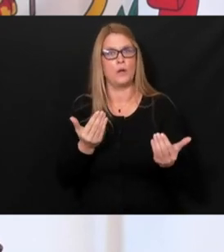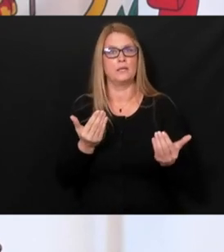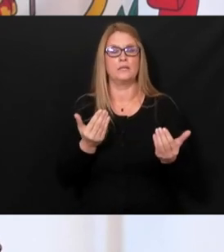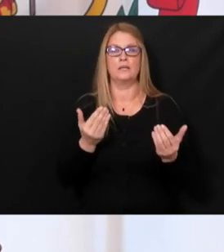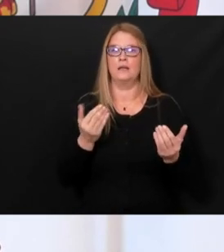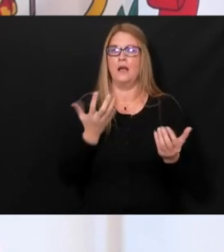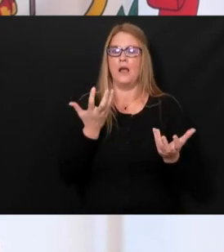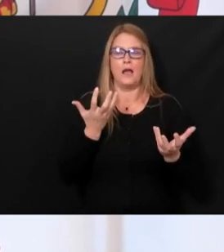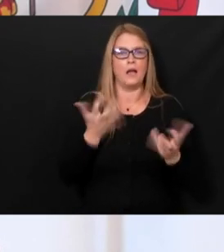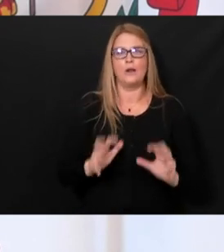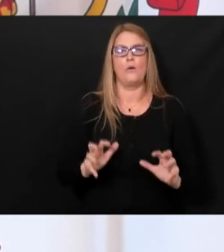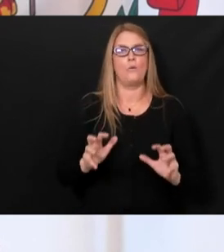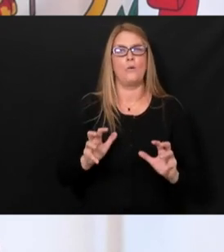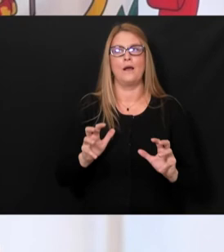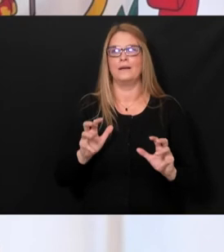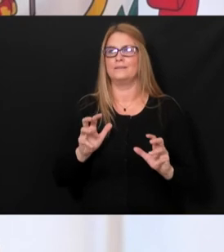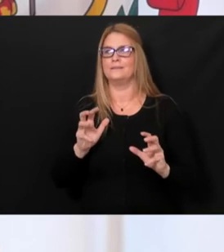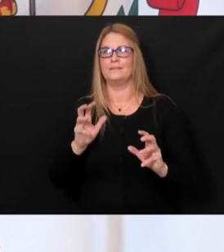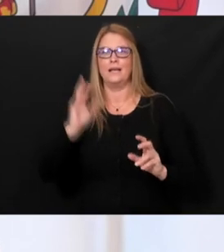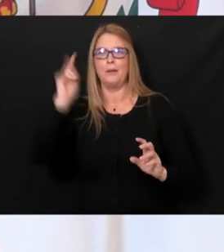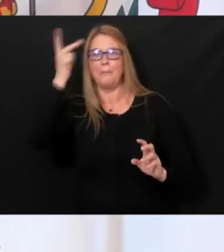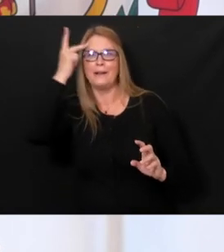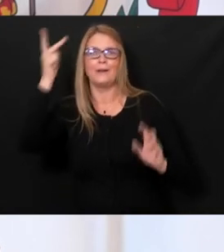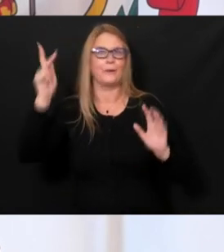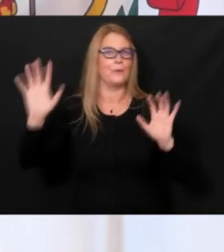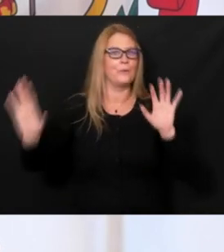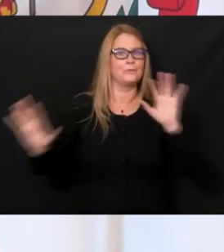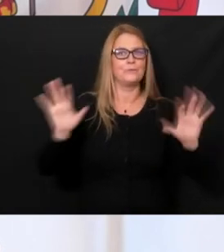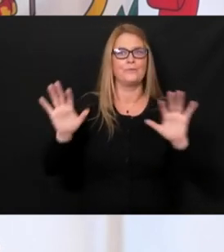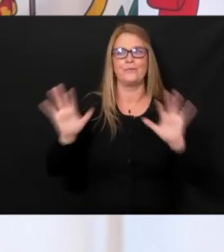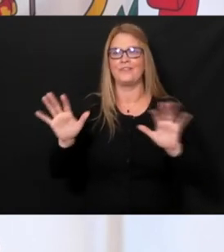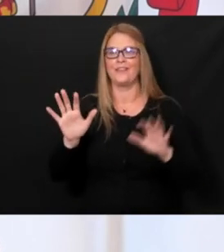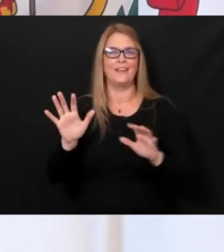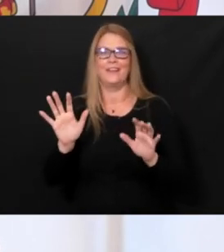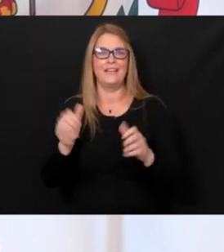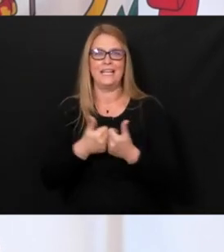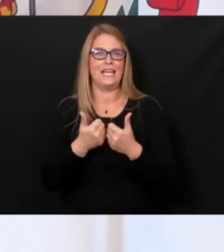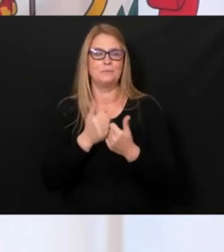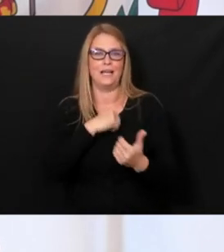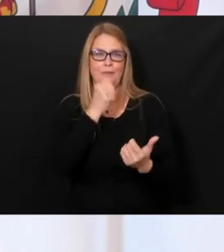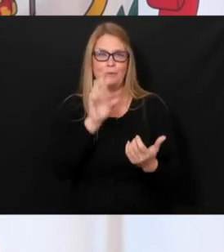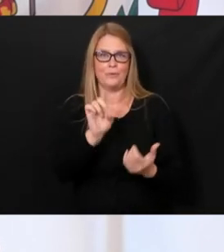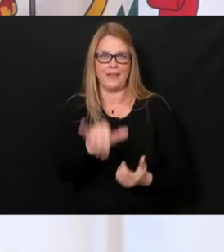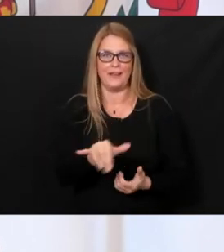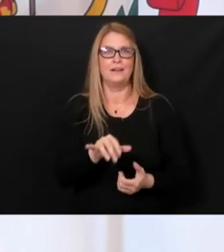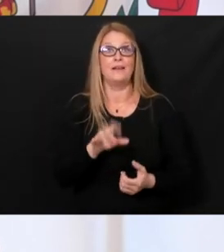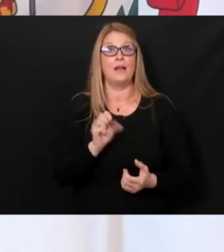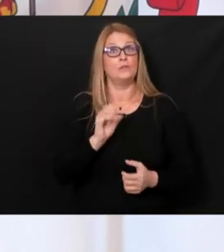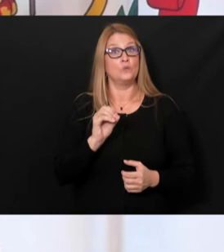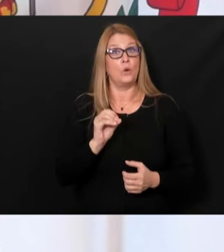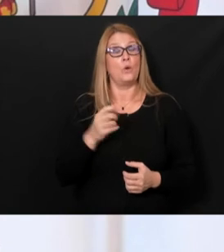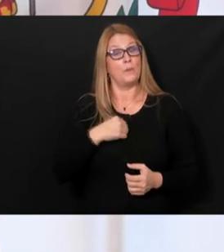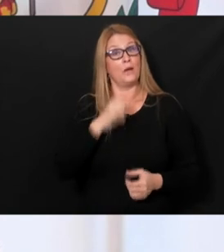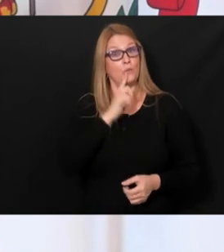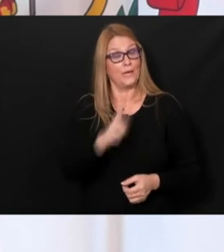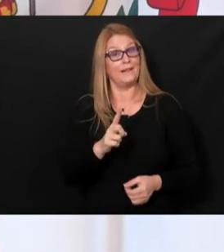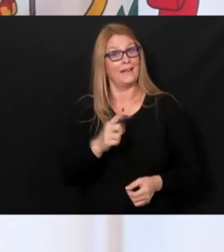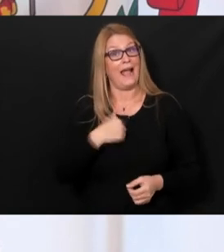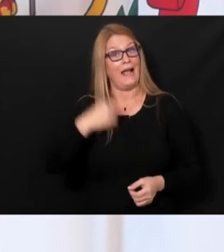kind of bureaucratic thought and say, this is what we got to do. But really, Paul, I